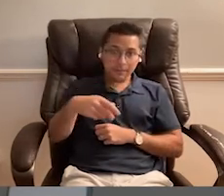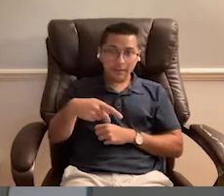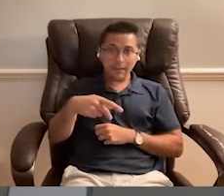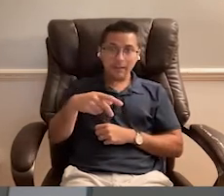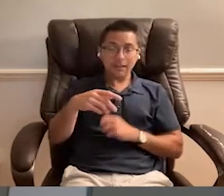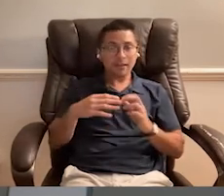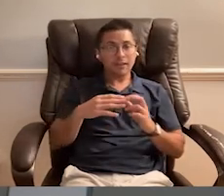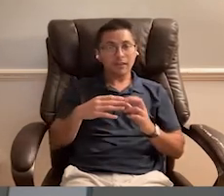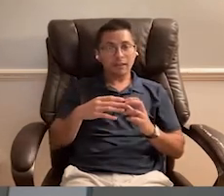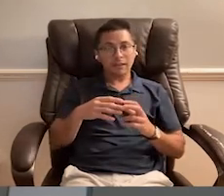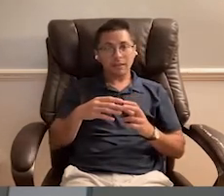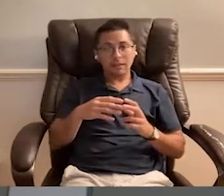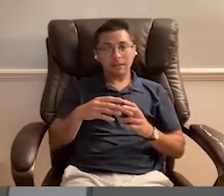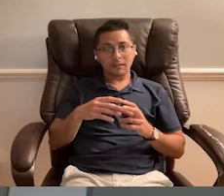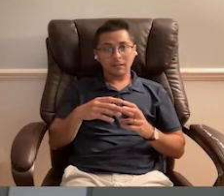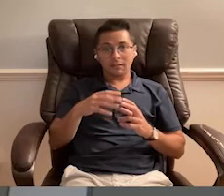disability or the cerebral palsy.